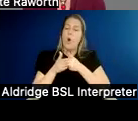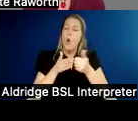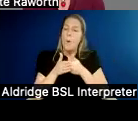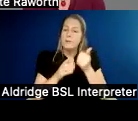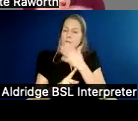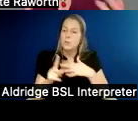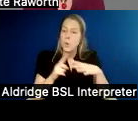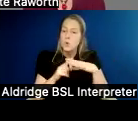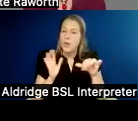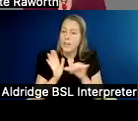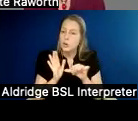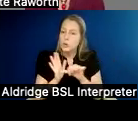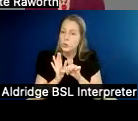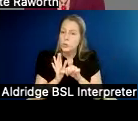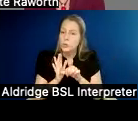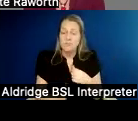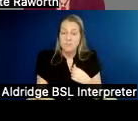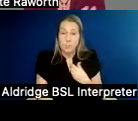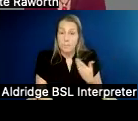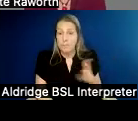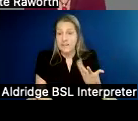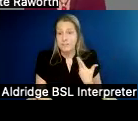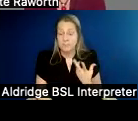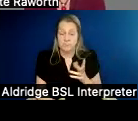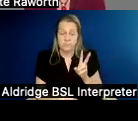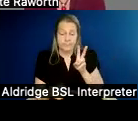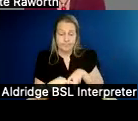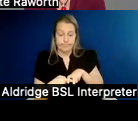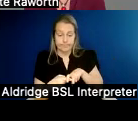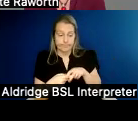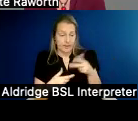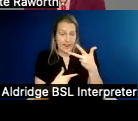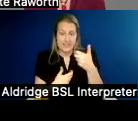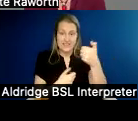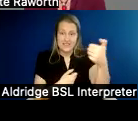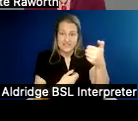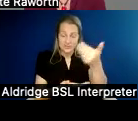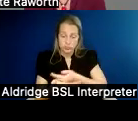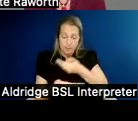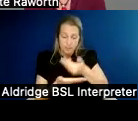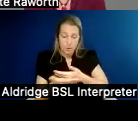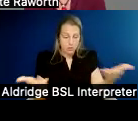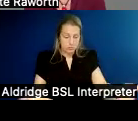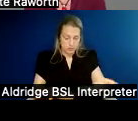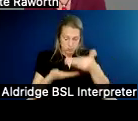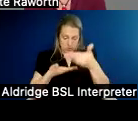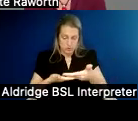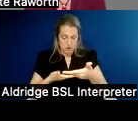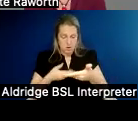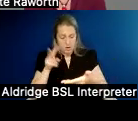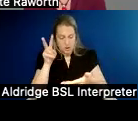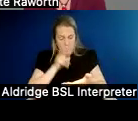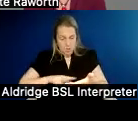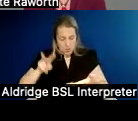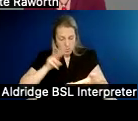I sat down with 86 reports that were submitted by governments around the world. I went through every single line of every single one of them